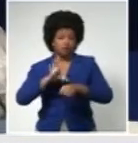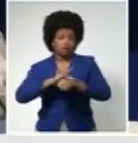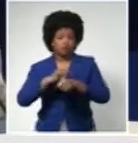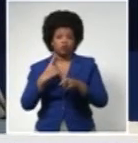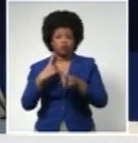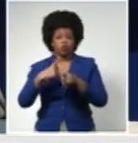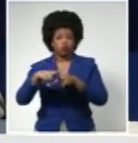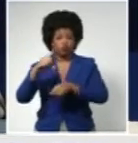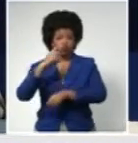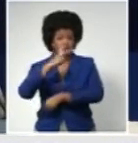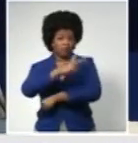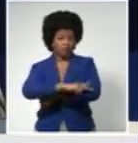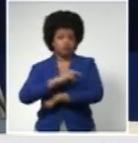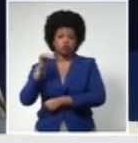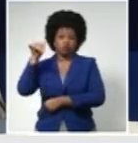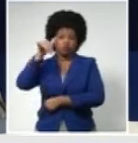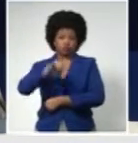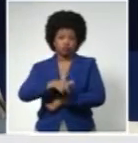1,148 female cases,